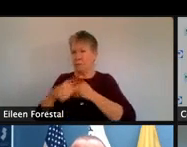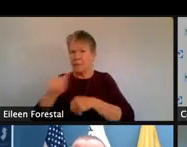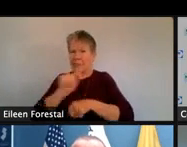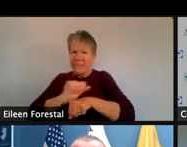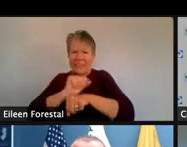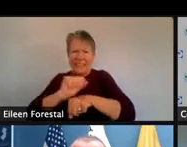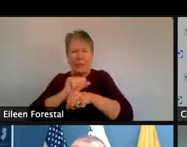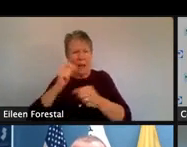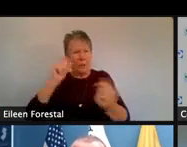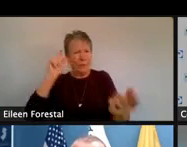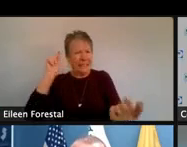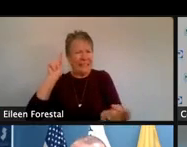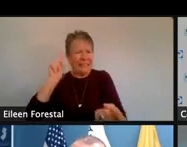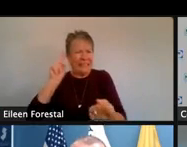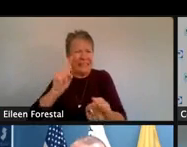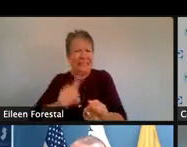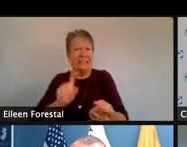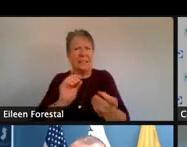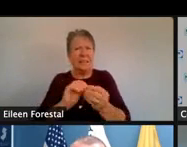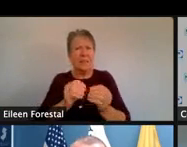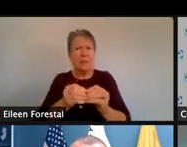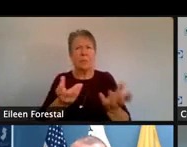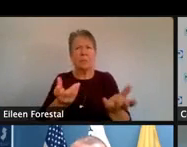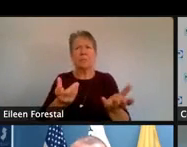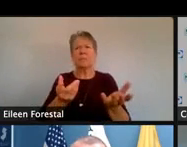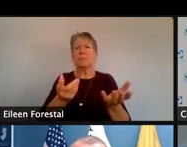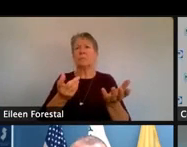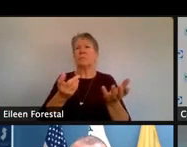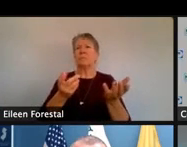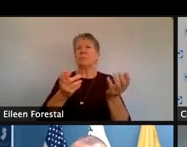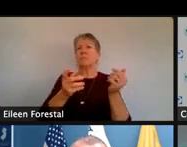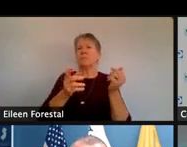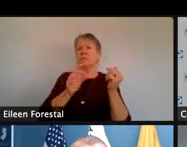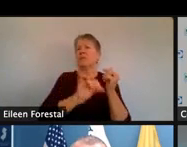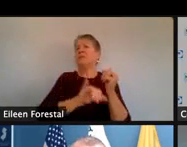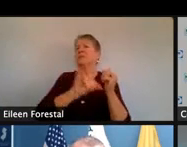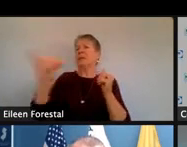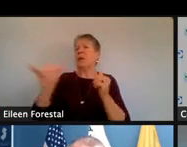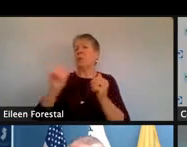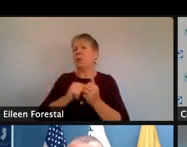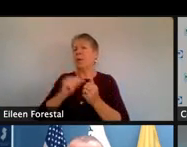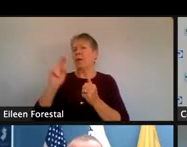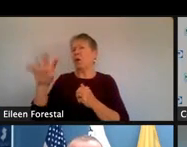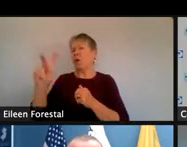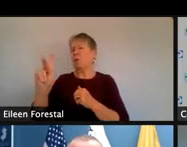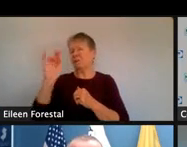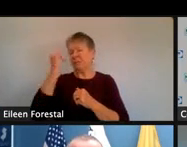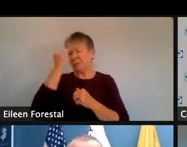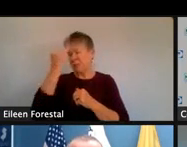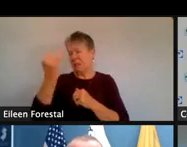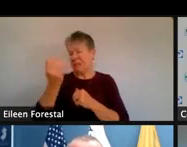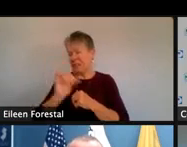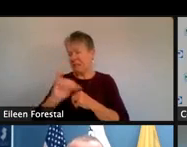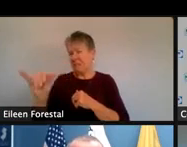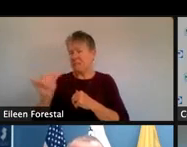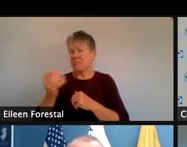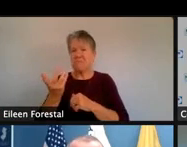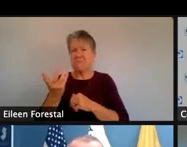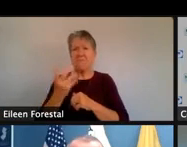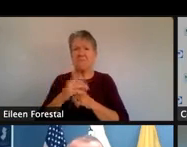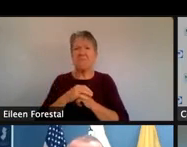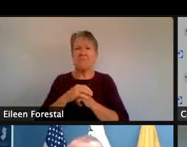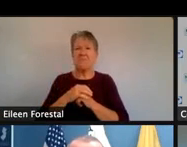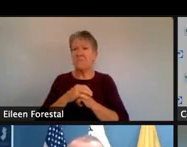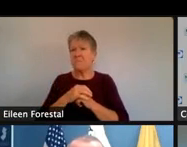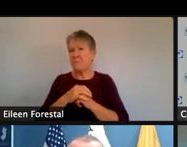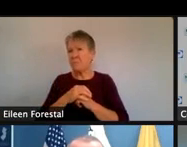dimensions, but a similar playbook that we're working on with the mayor and his team in Newark. And I'm sure to your question, it won't be the last community that we'll